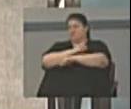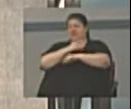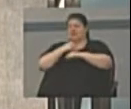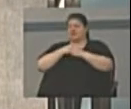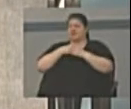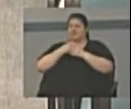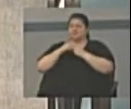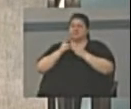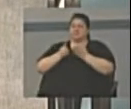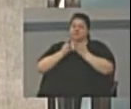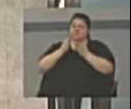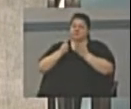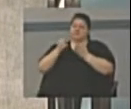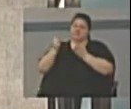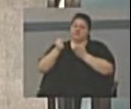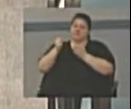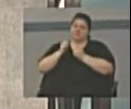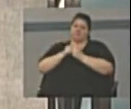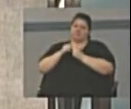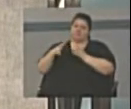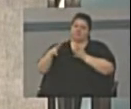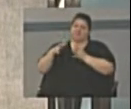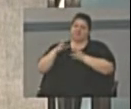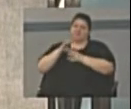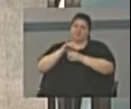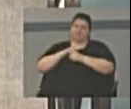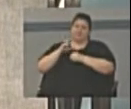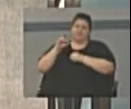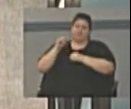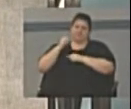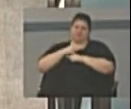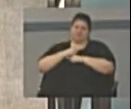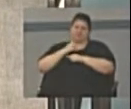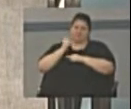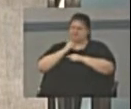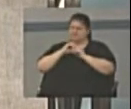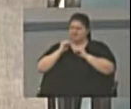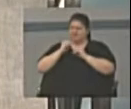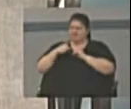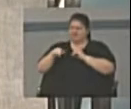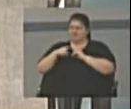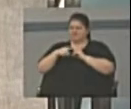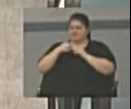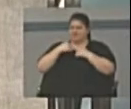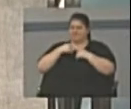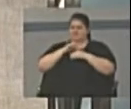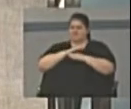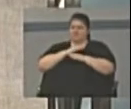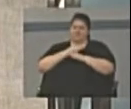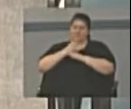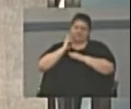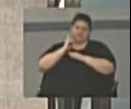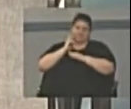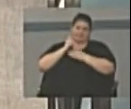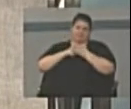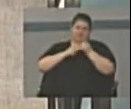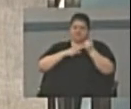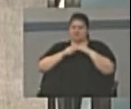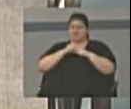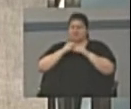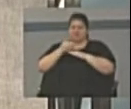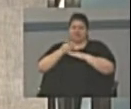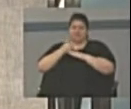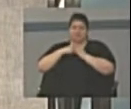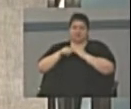words held within 30 days be deleted, because none of us have the power to see what is coming down the road next